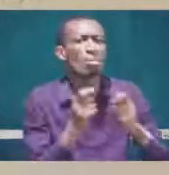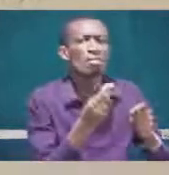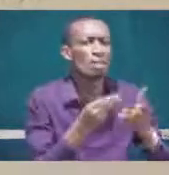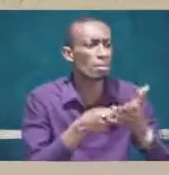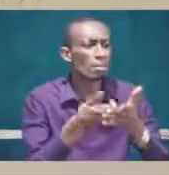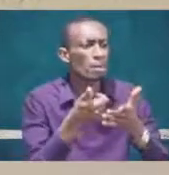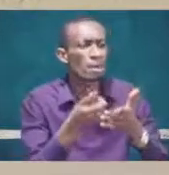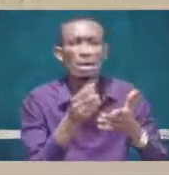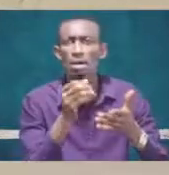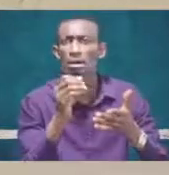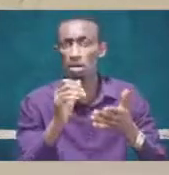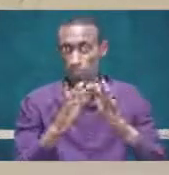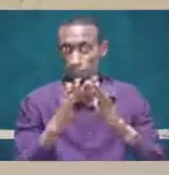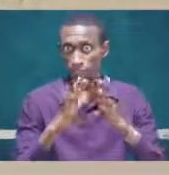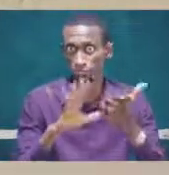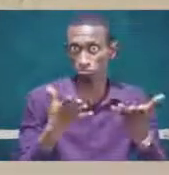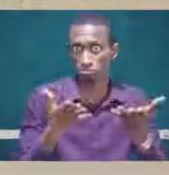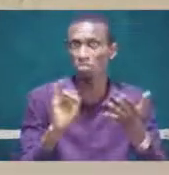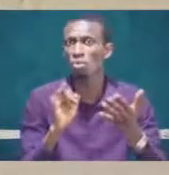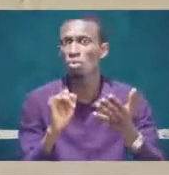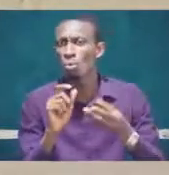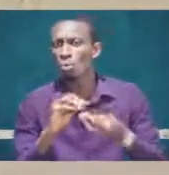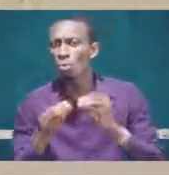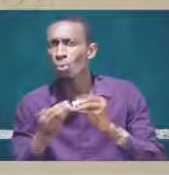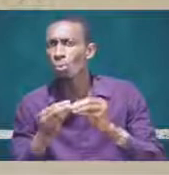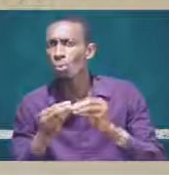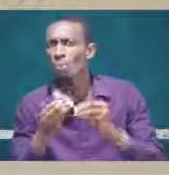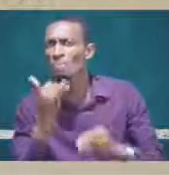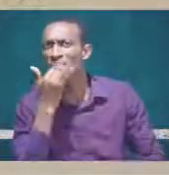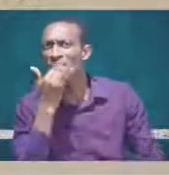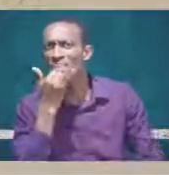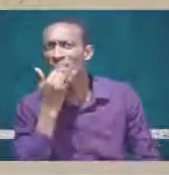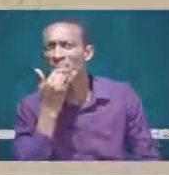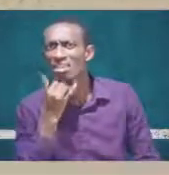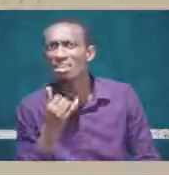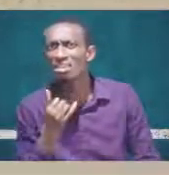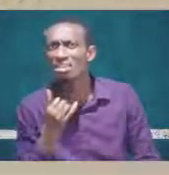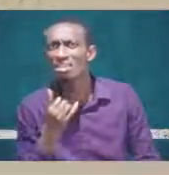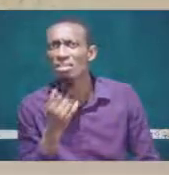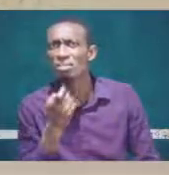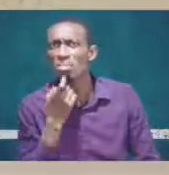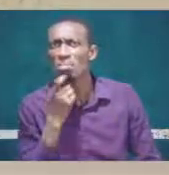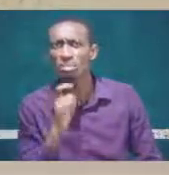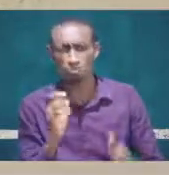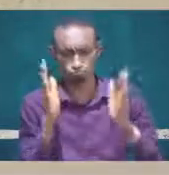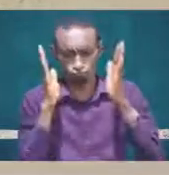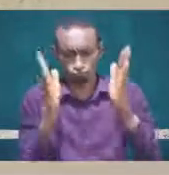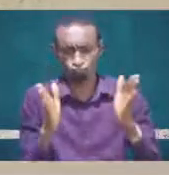order? How do you put in these digits? What if you make an error? Do these digits exactly fit in a certain slot they have been meant